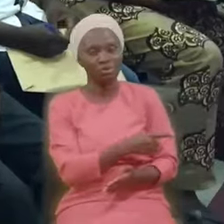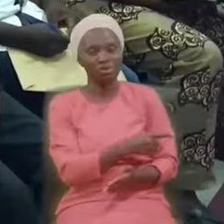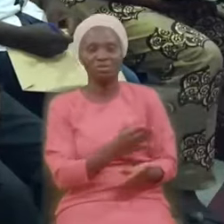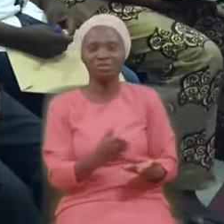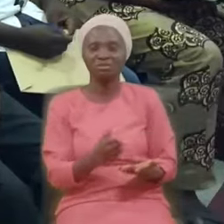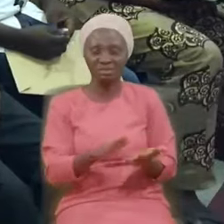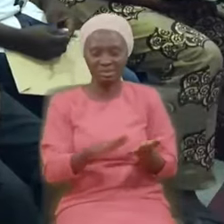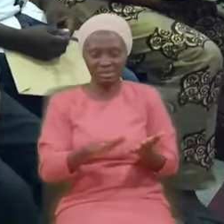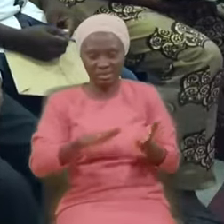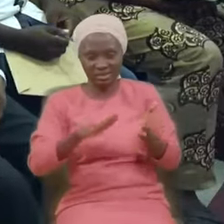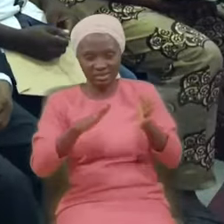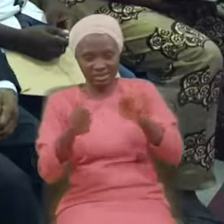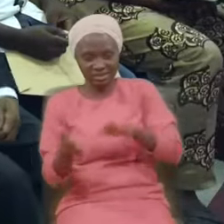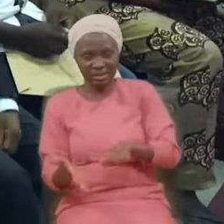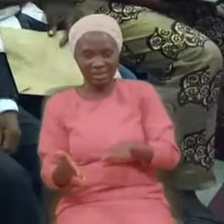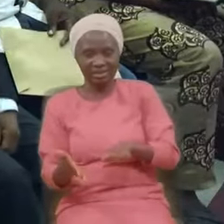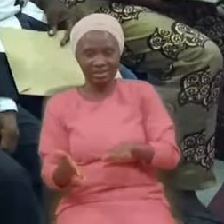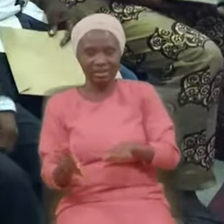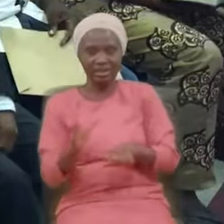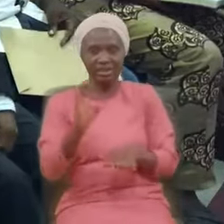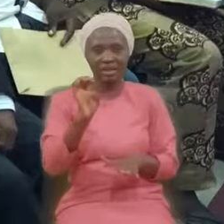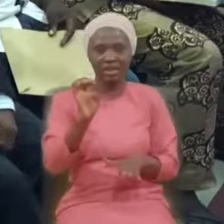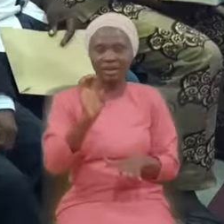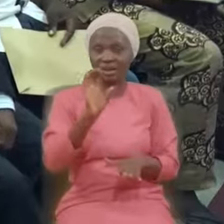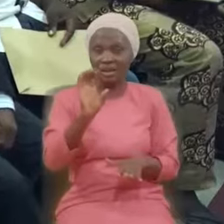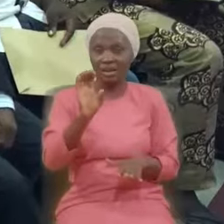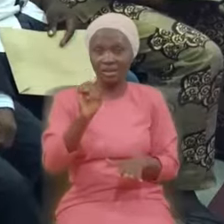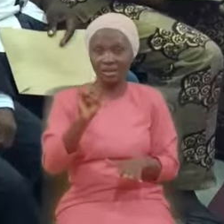cells inside your body will come alive.